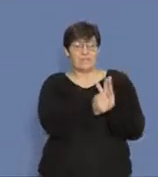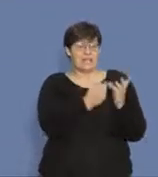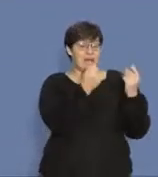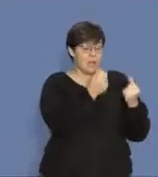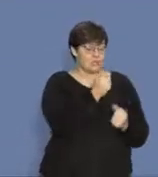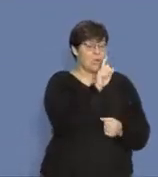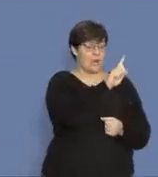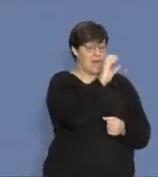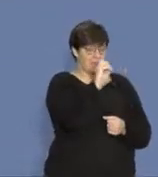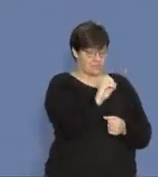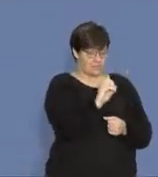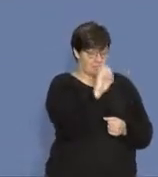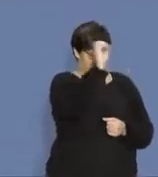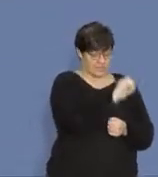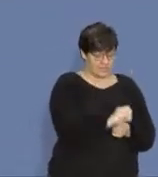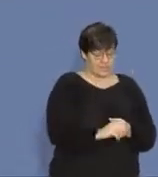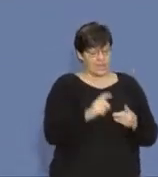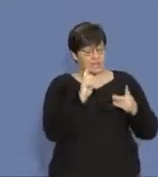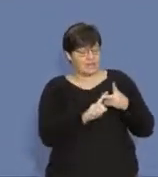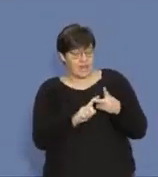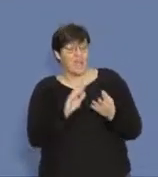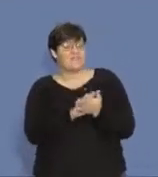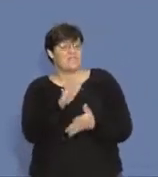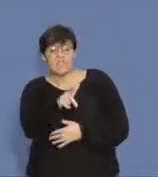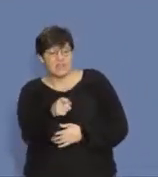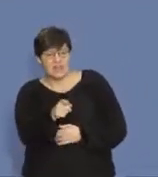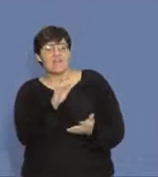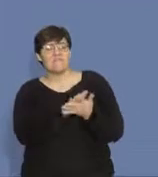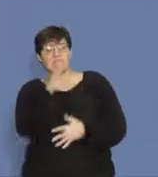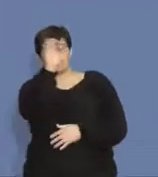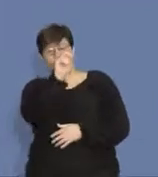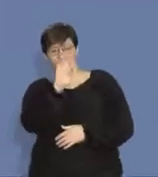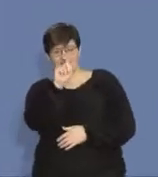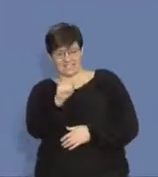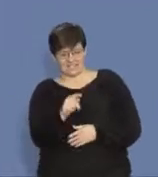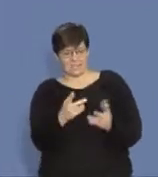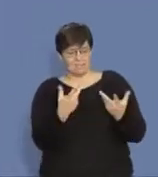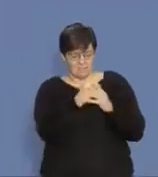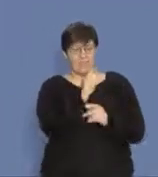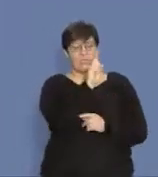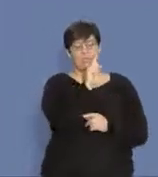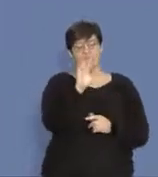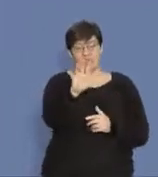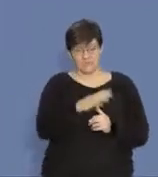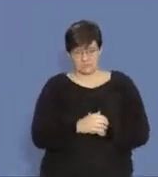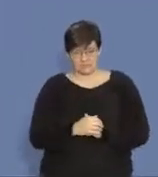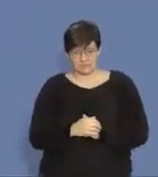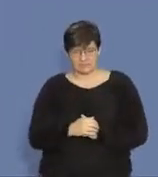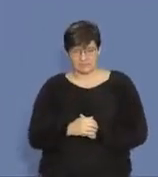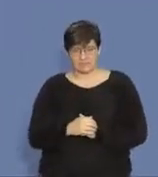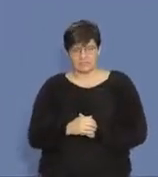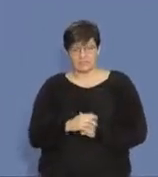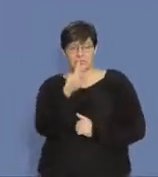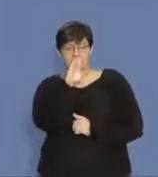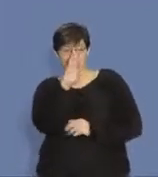sales figure of 100 plus the VAT of 15, therefore giving me the 115. So when